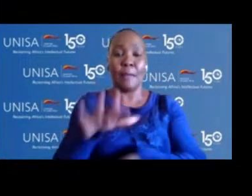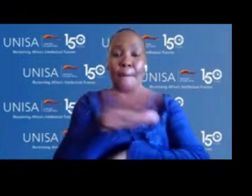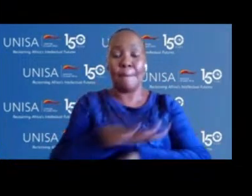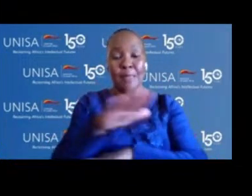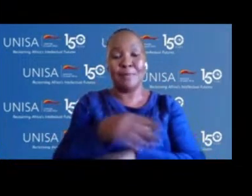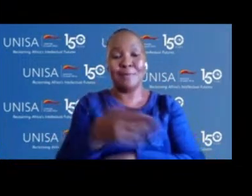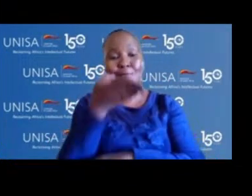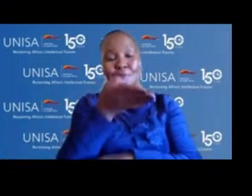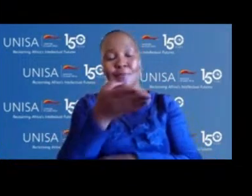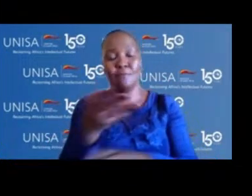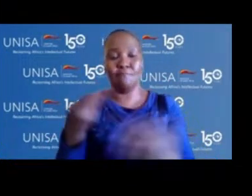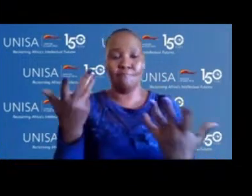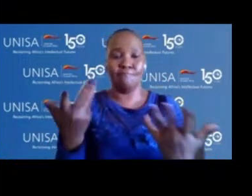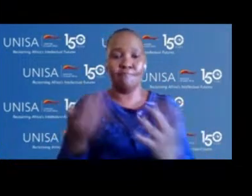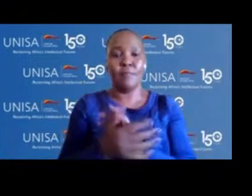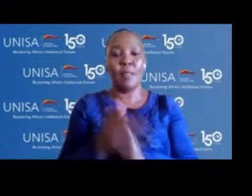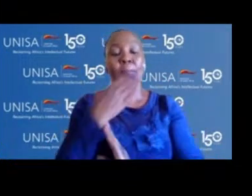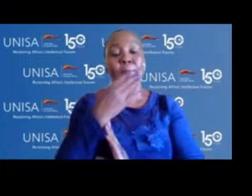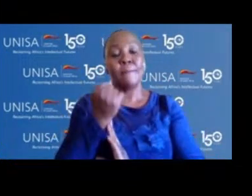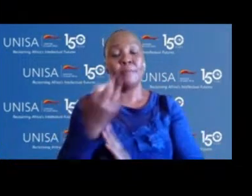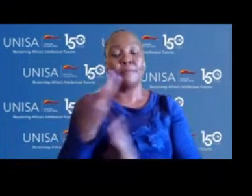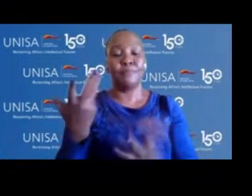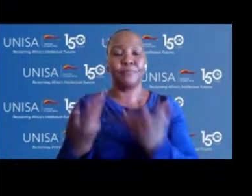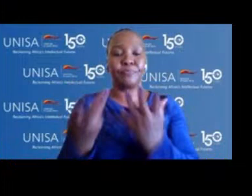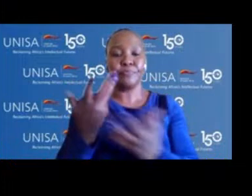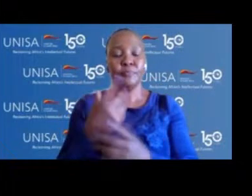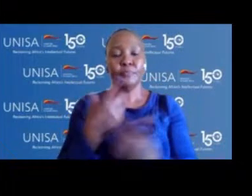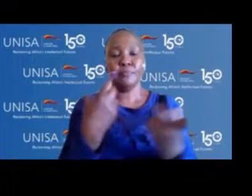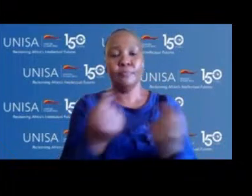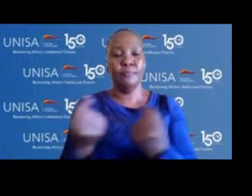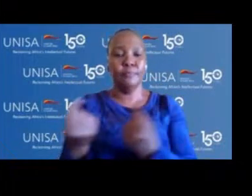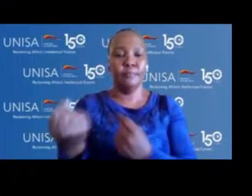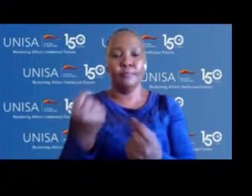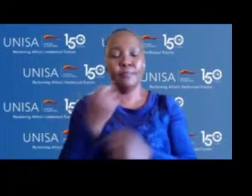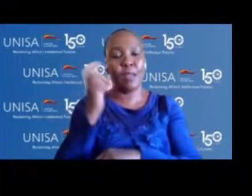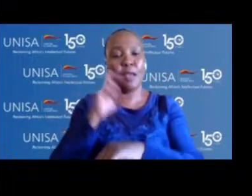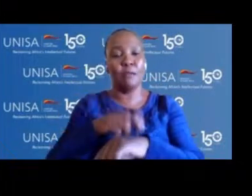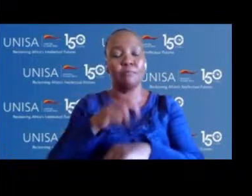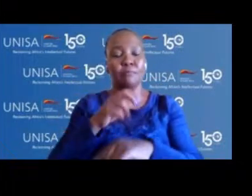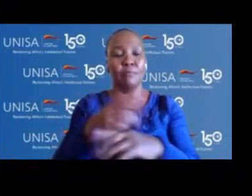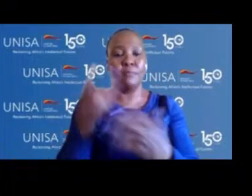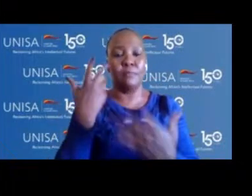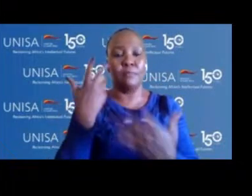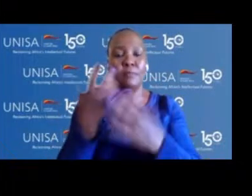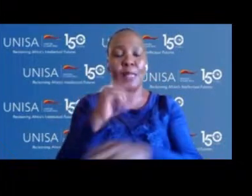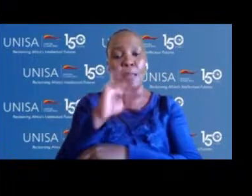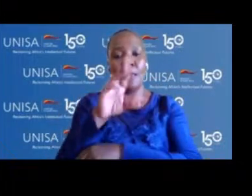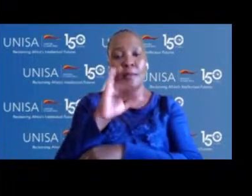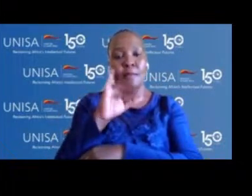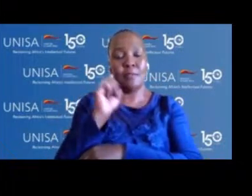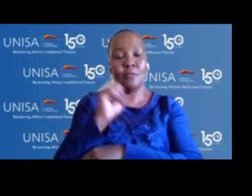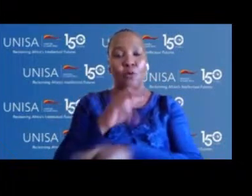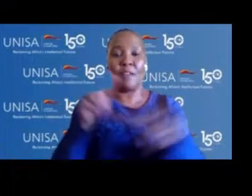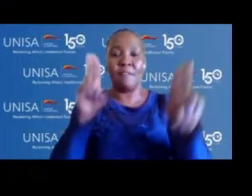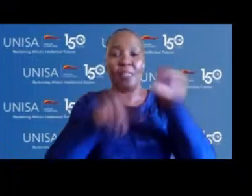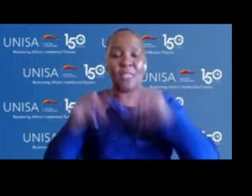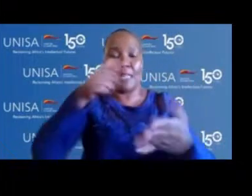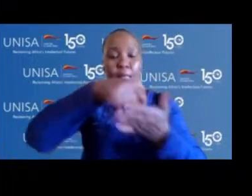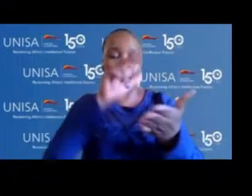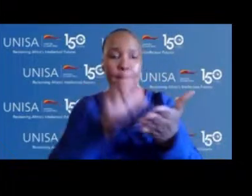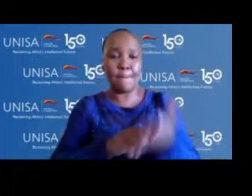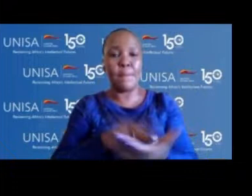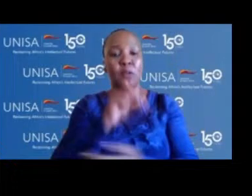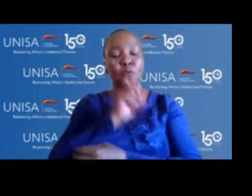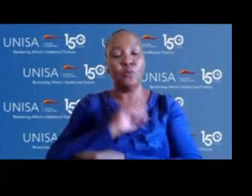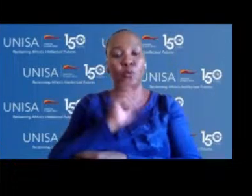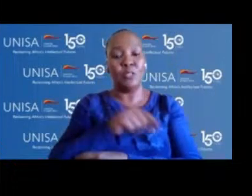So please, if you do require the Iris or the Invigilating app, use it with